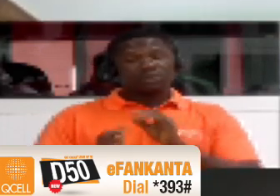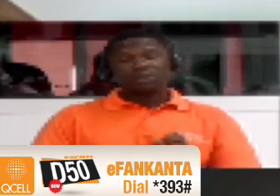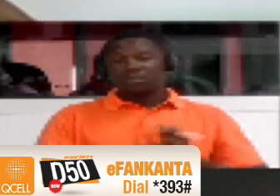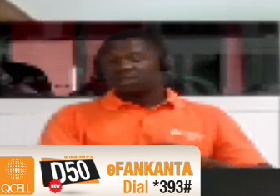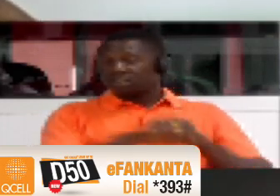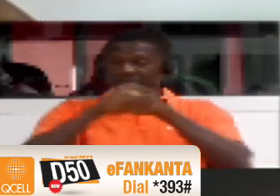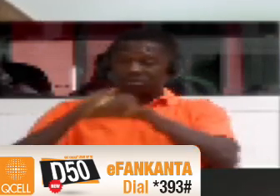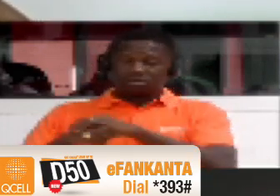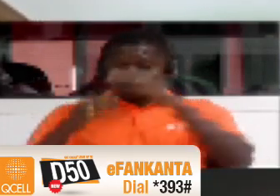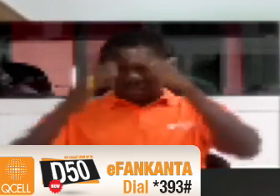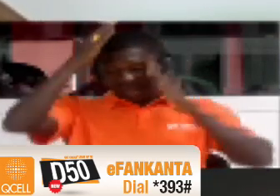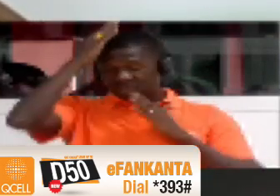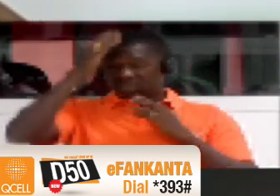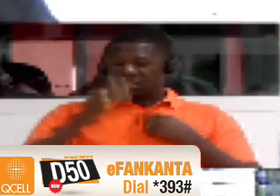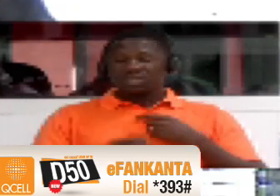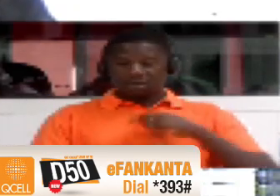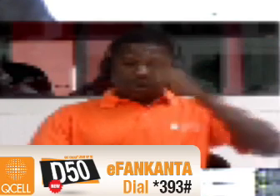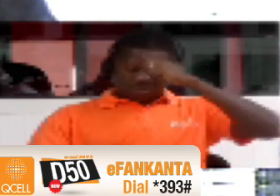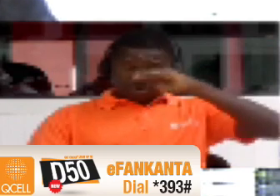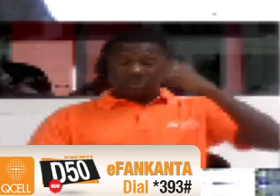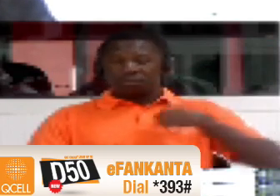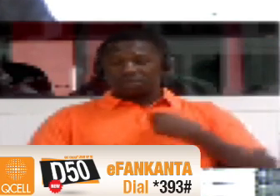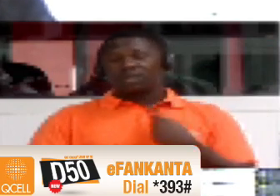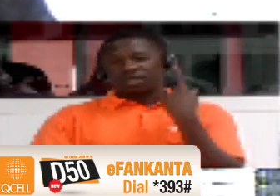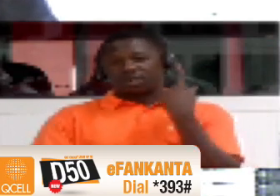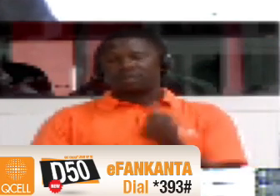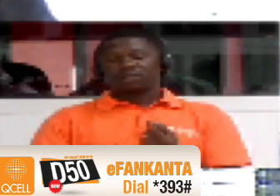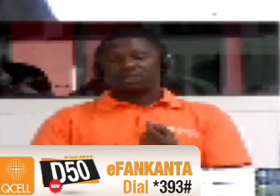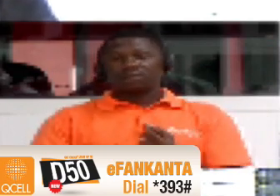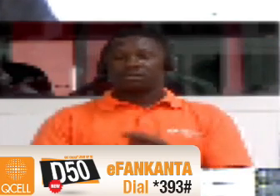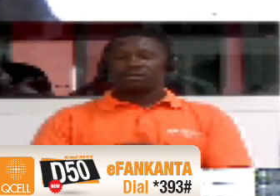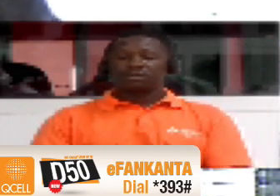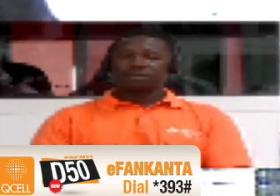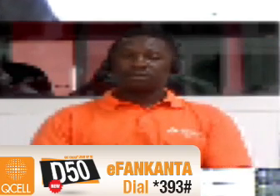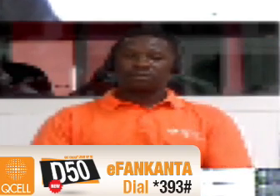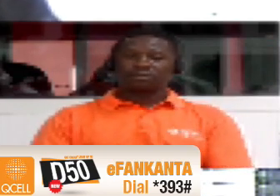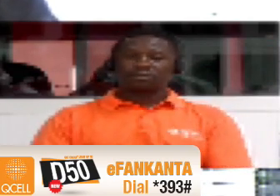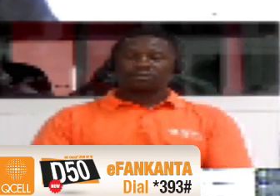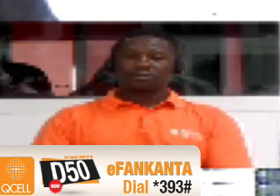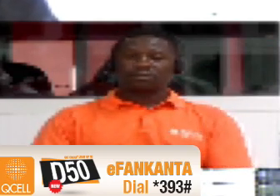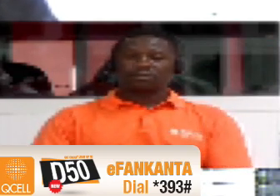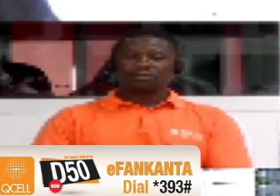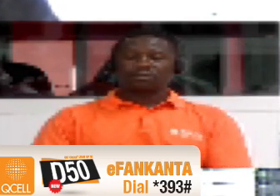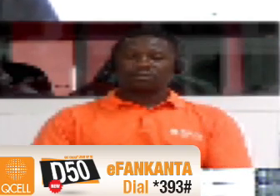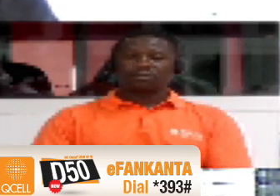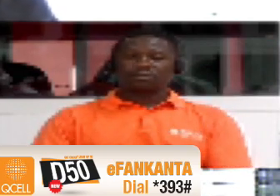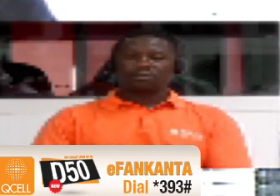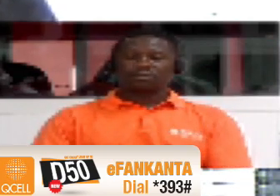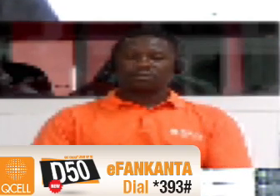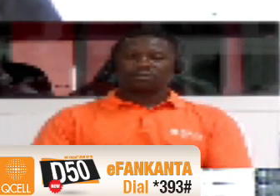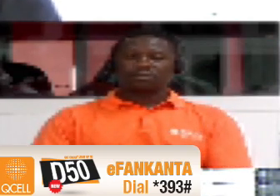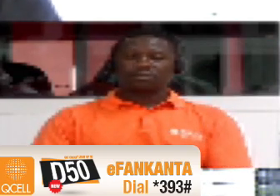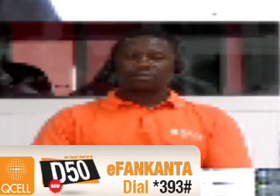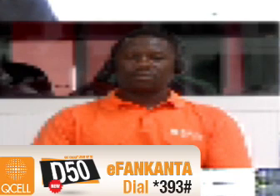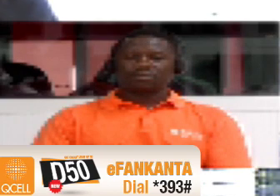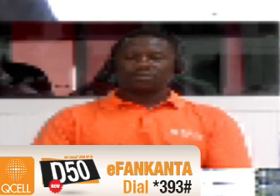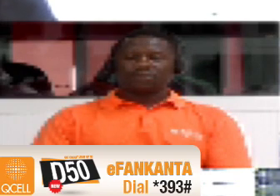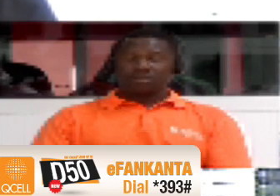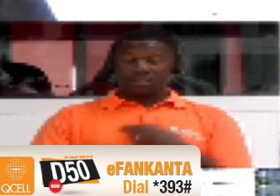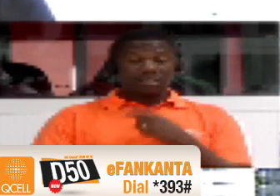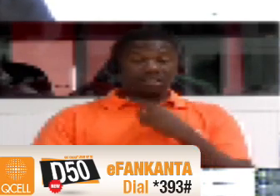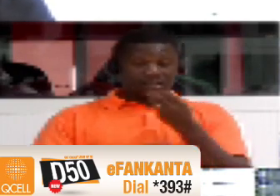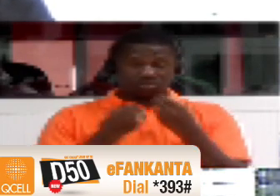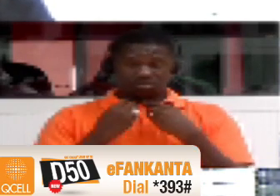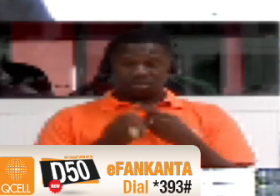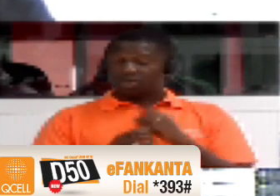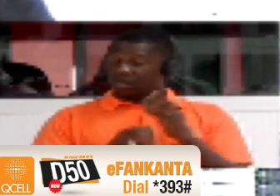me to the army, and it is the police I liked. That was why I joined the police. Atafonye ko feretije bare bitala le bare mba katala bi mbe promote lale. He said